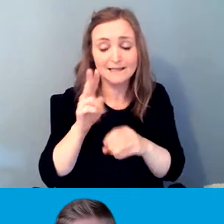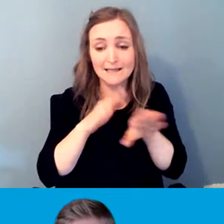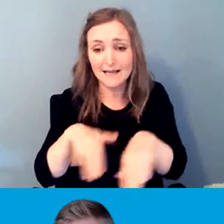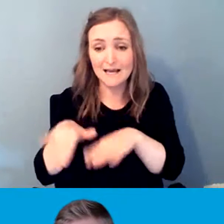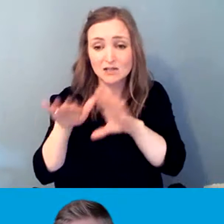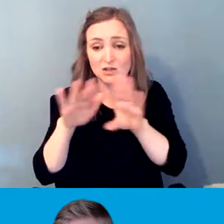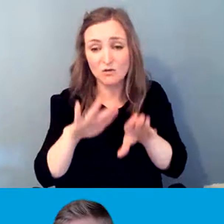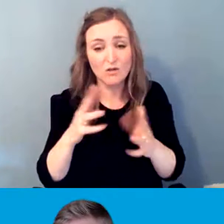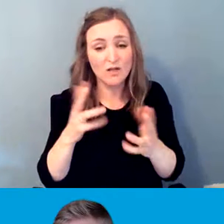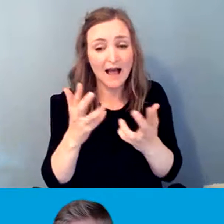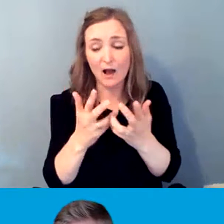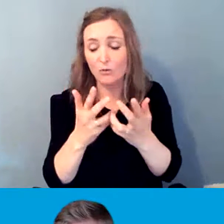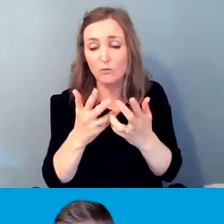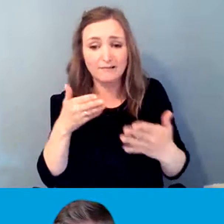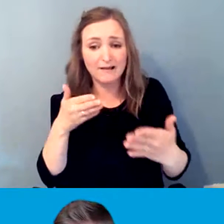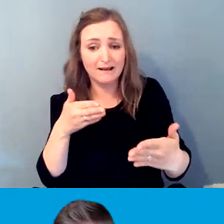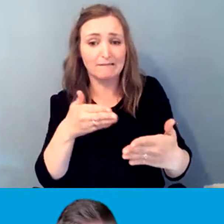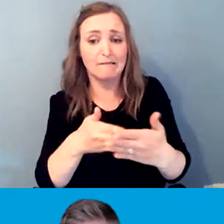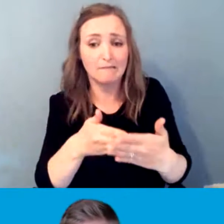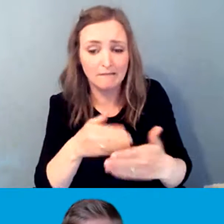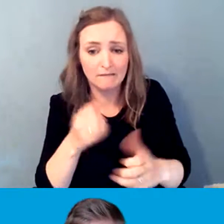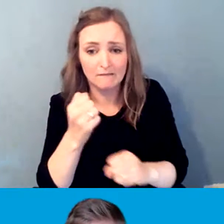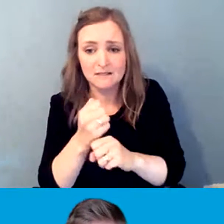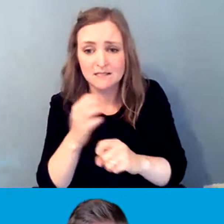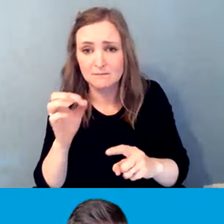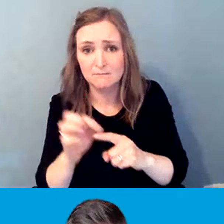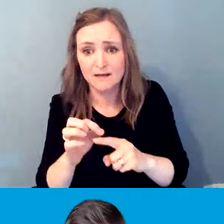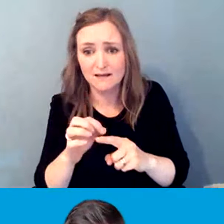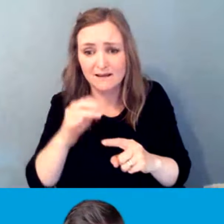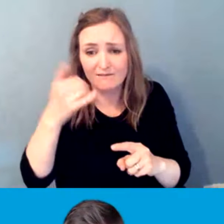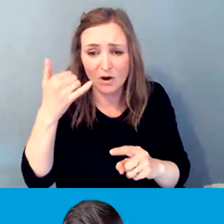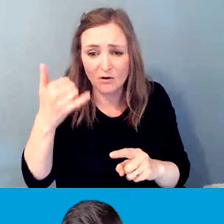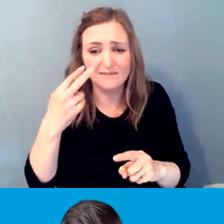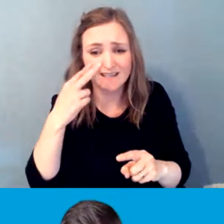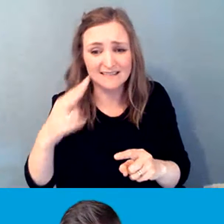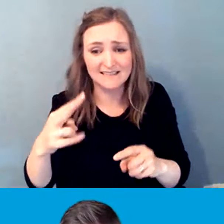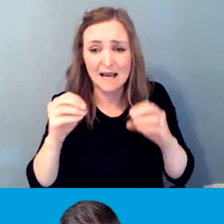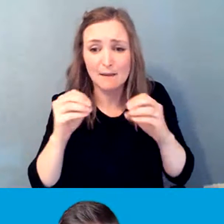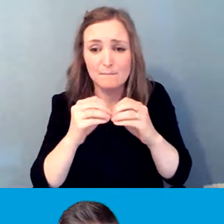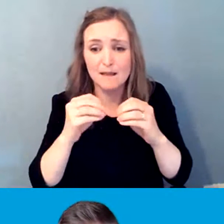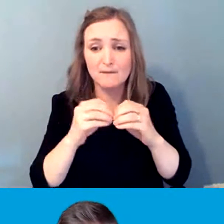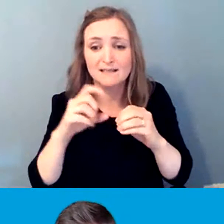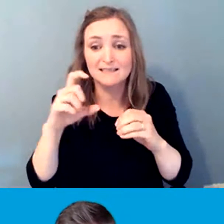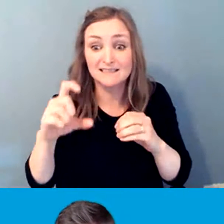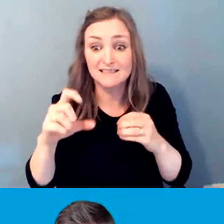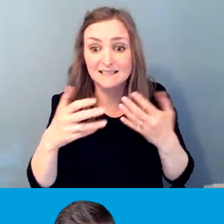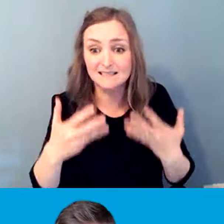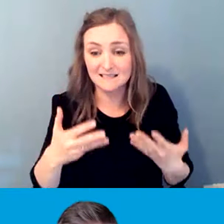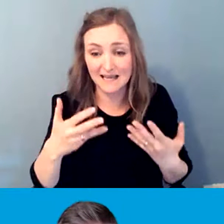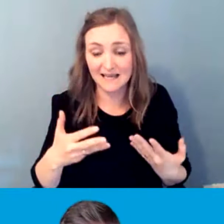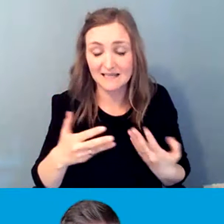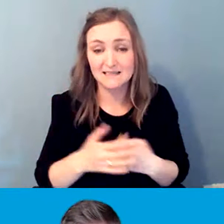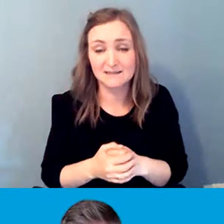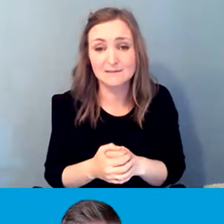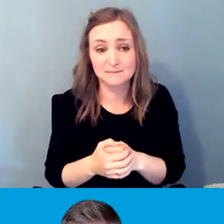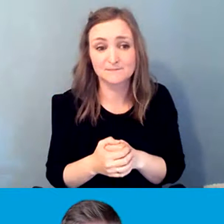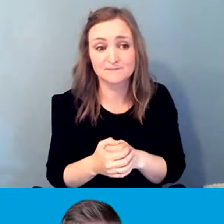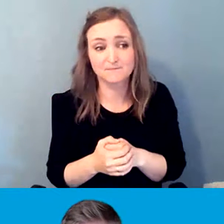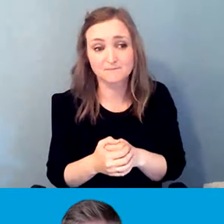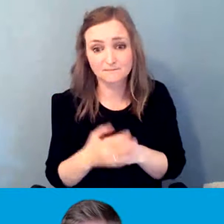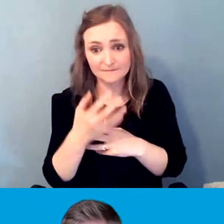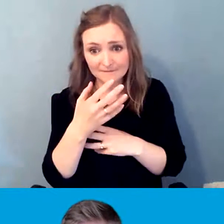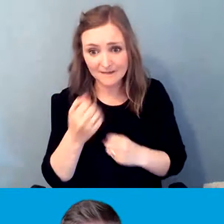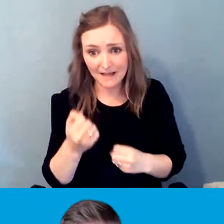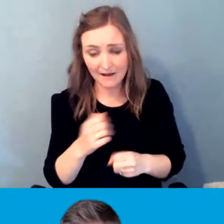GP practice. So I've seen it in the BBC today, in fact. So we're running a survey locally to see